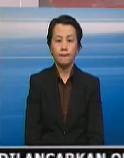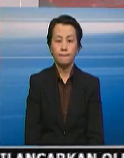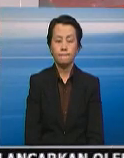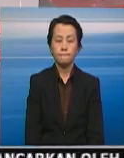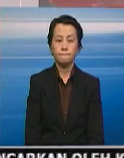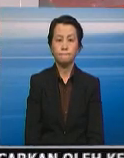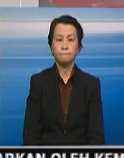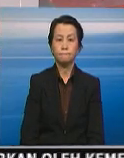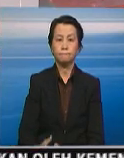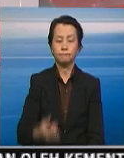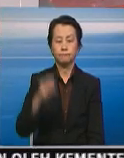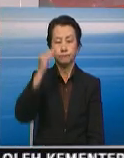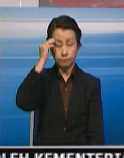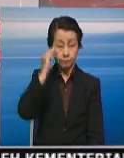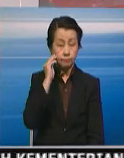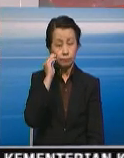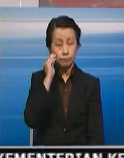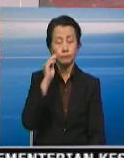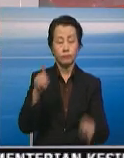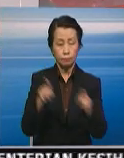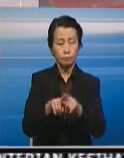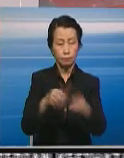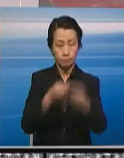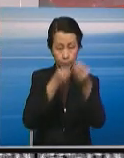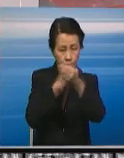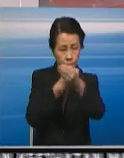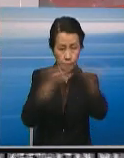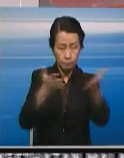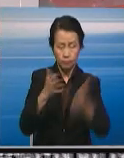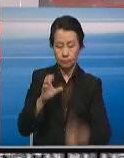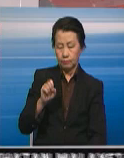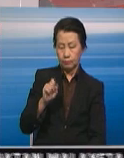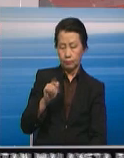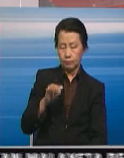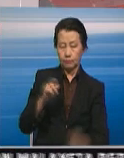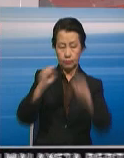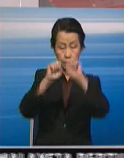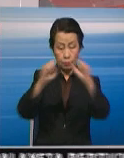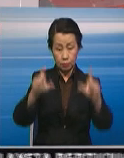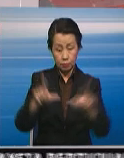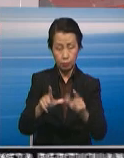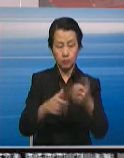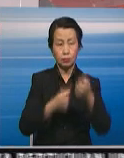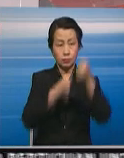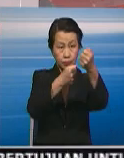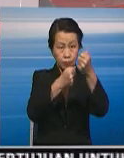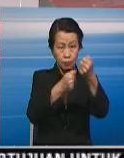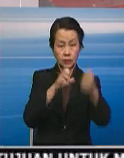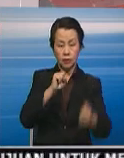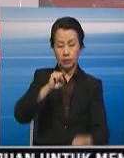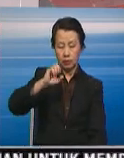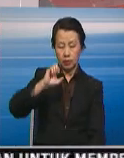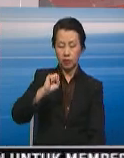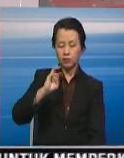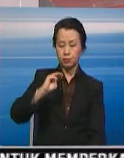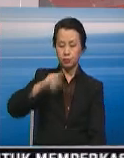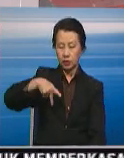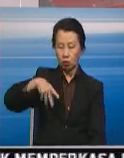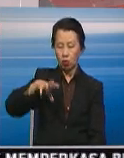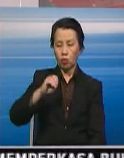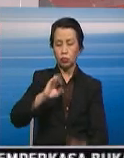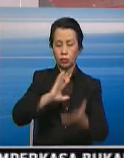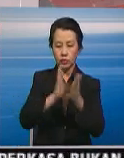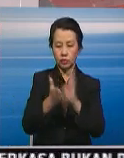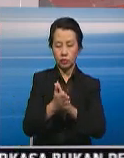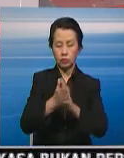Baik, sementara itu Tun Dr. Mahathir Mohamad turut memaklumkan yang skim pensijilan minyak sawit Mampan Malaysia MSPO akan dijadikan